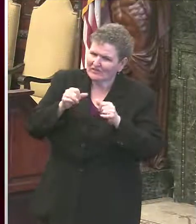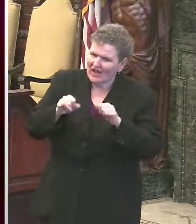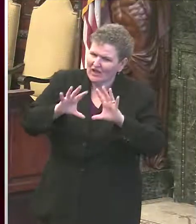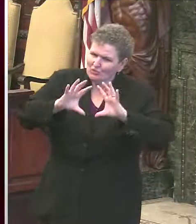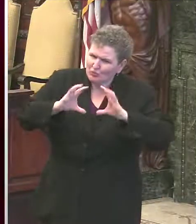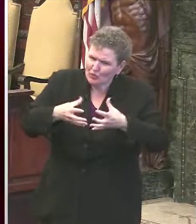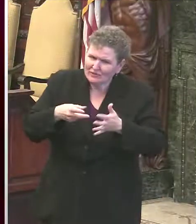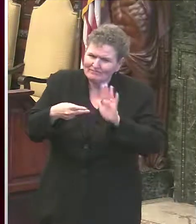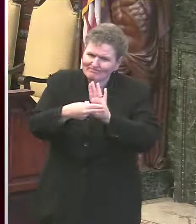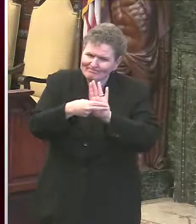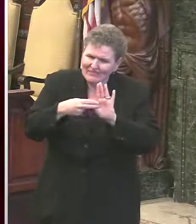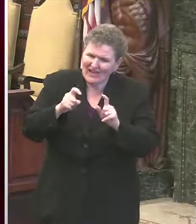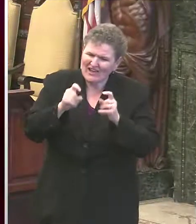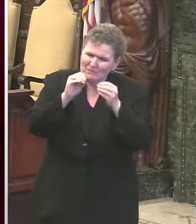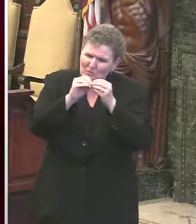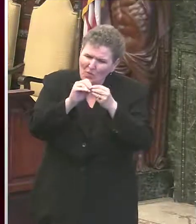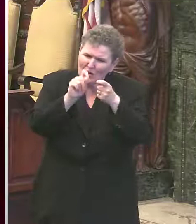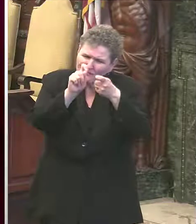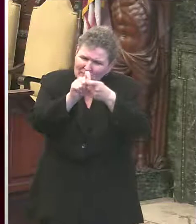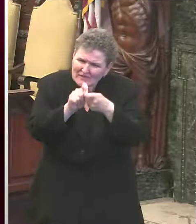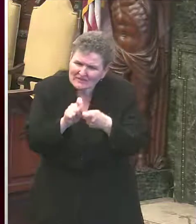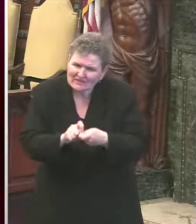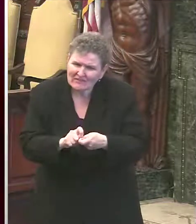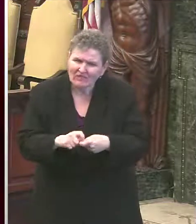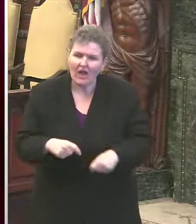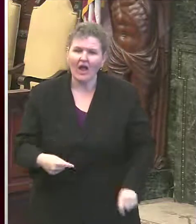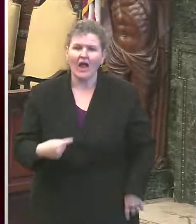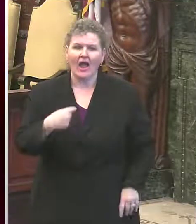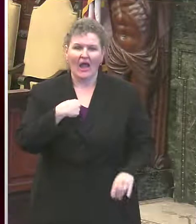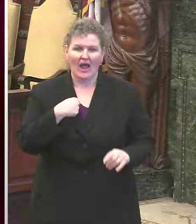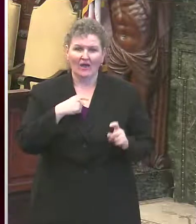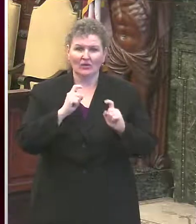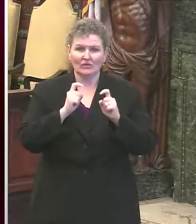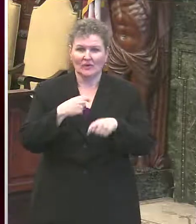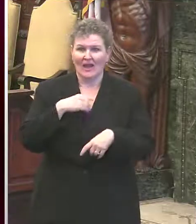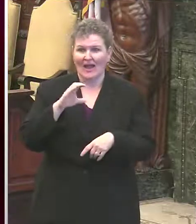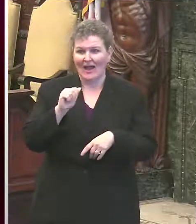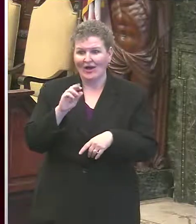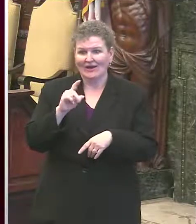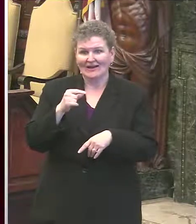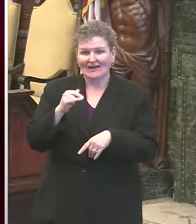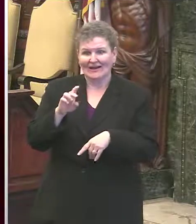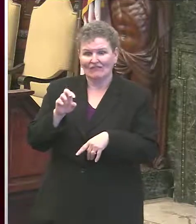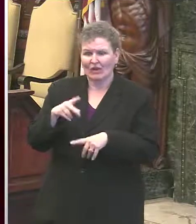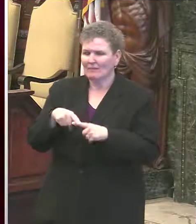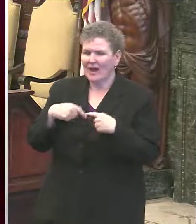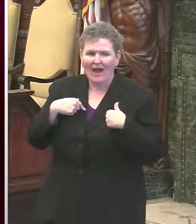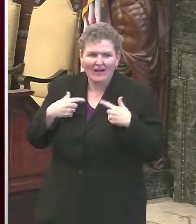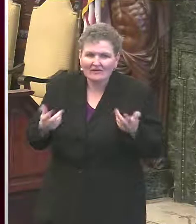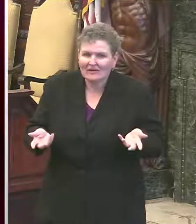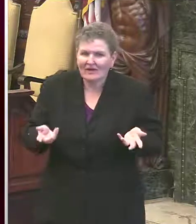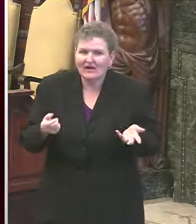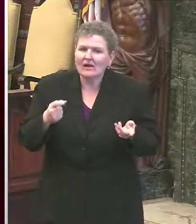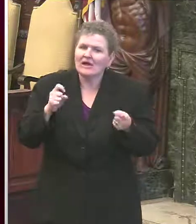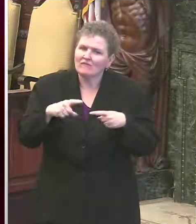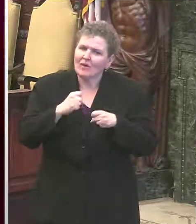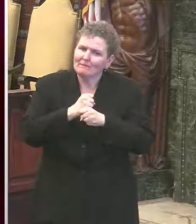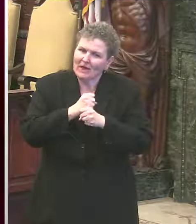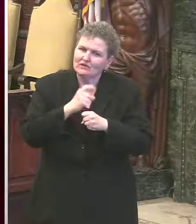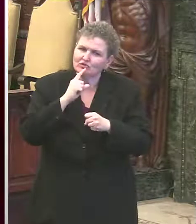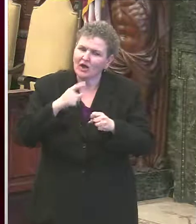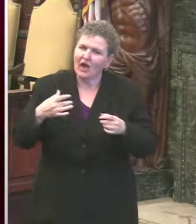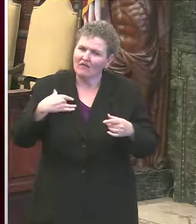defined. Could everybody just say that they're a caregiver of someone else? I don't want it to be that basically makes everyone eligible.